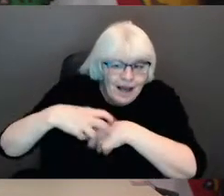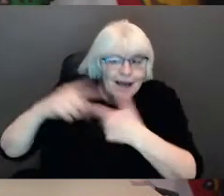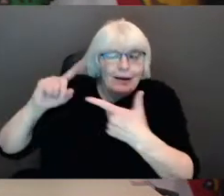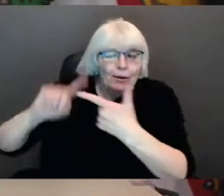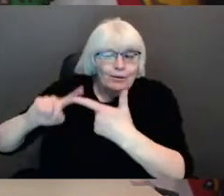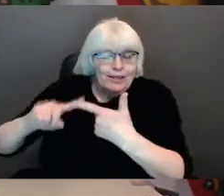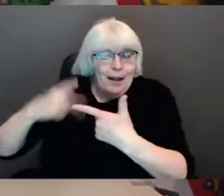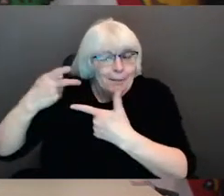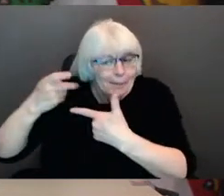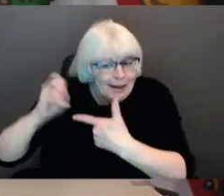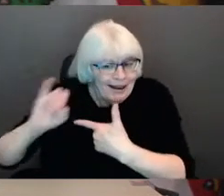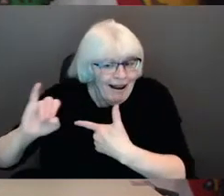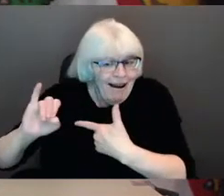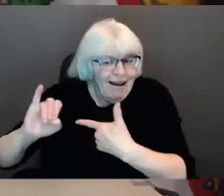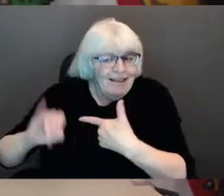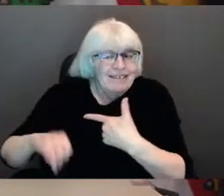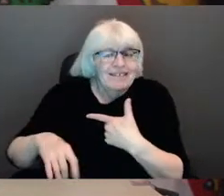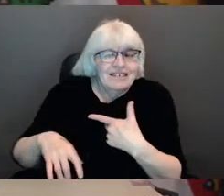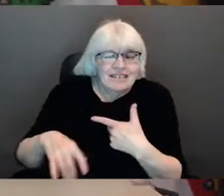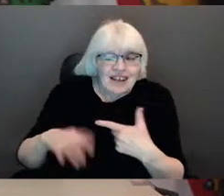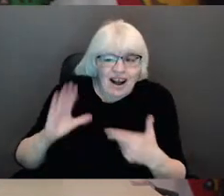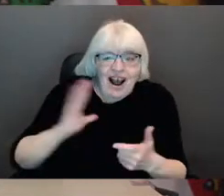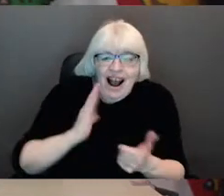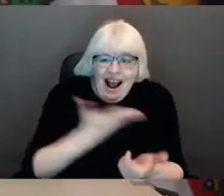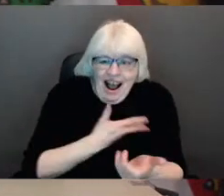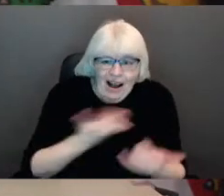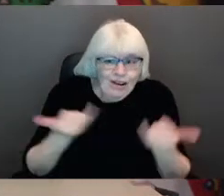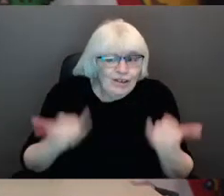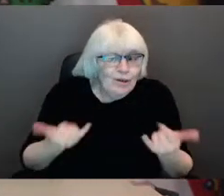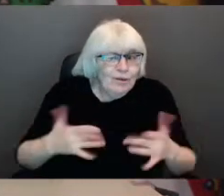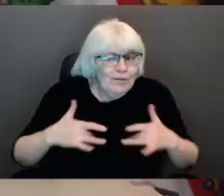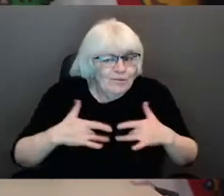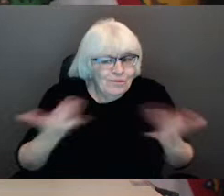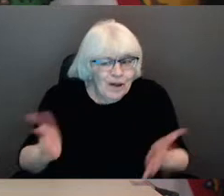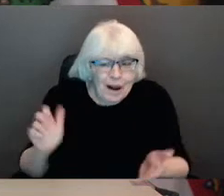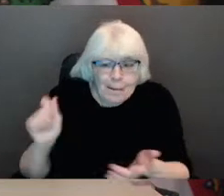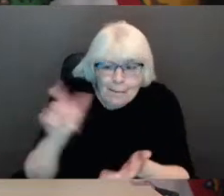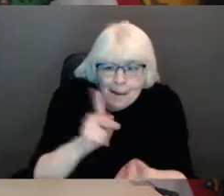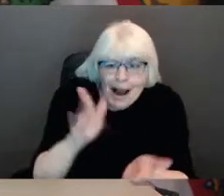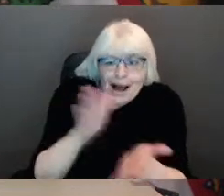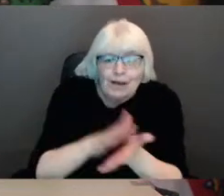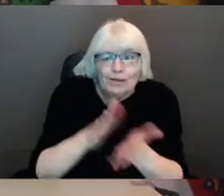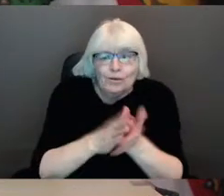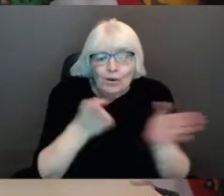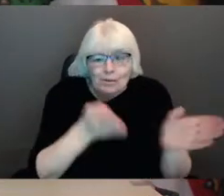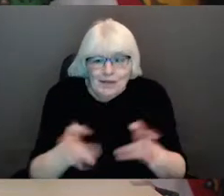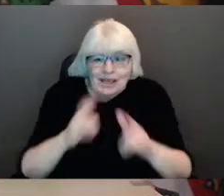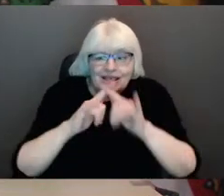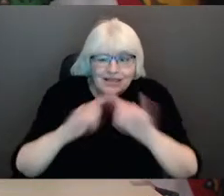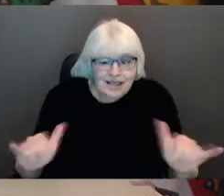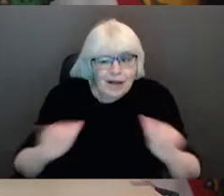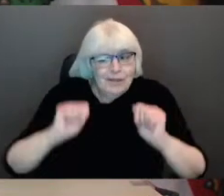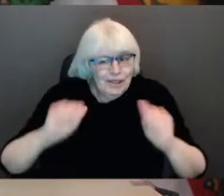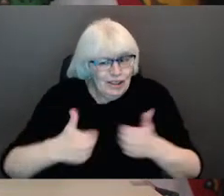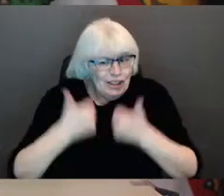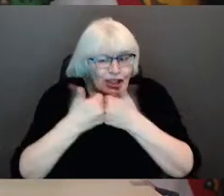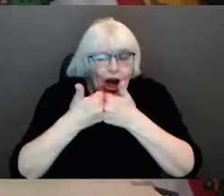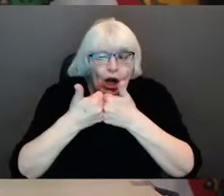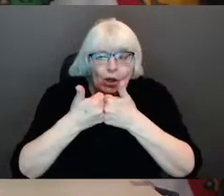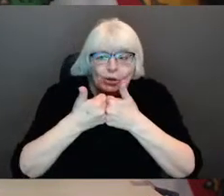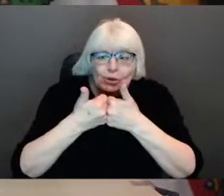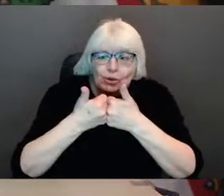back to school plan, and also talked about some of the challenges that we are facing with the COVID situation in Prince Edward